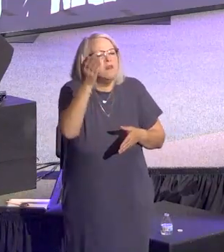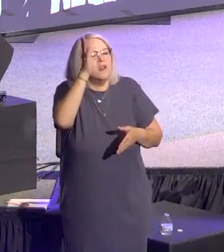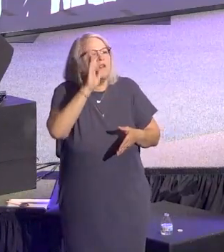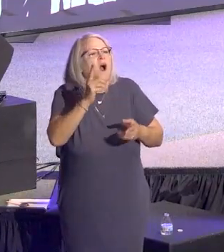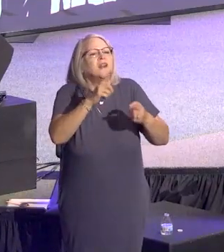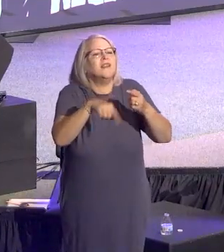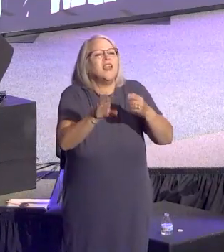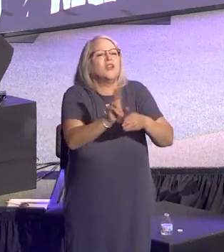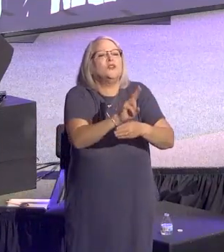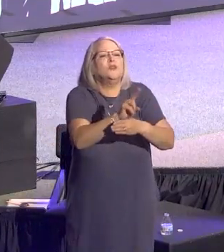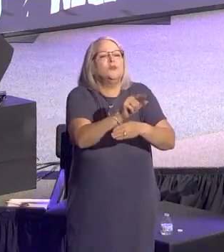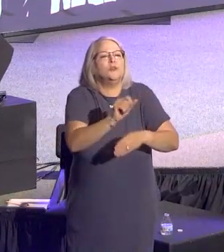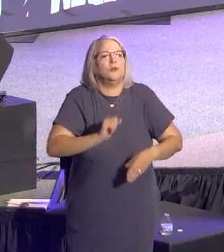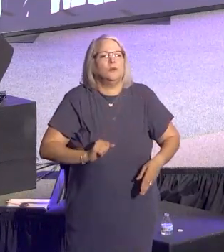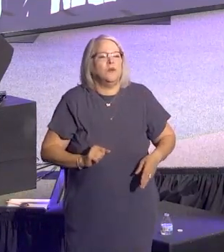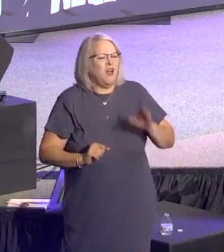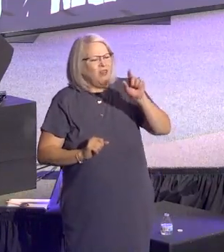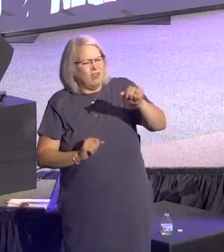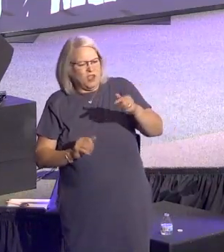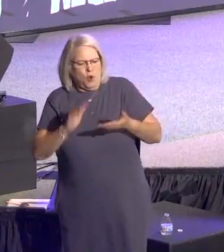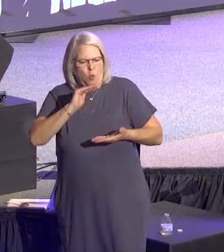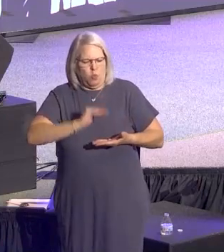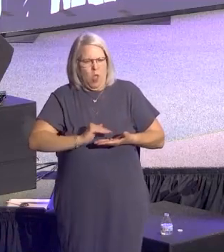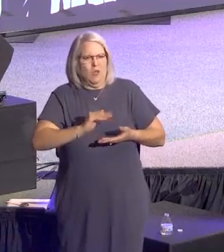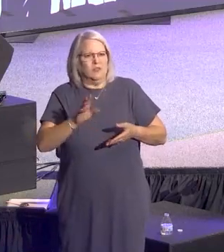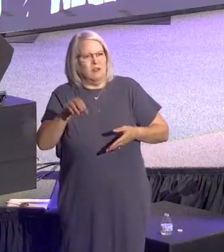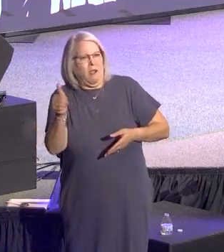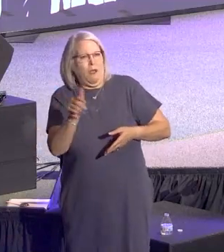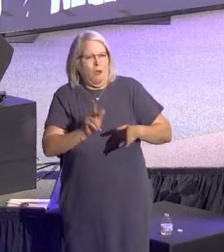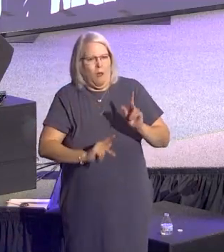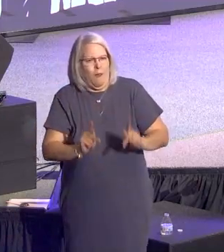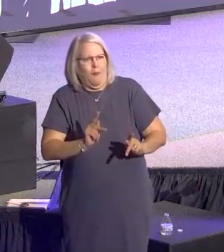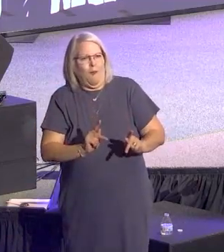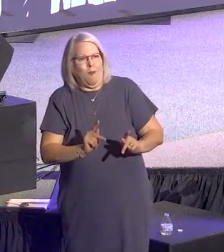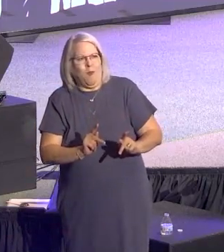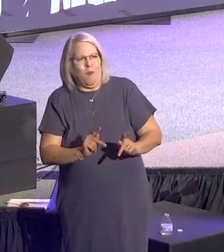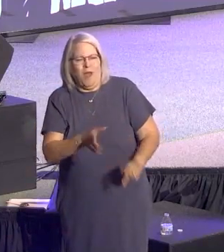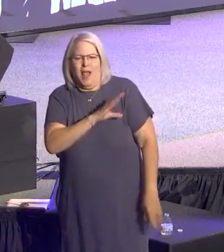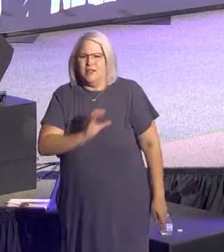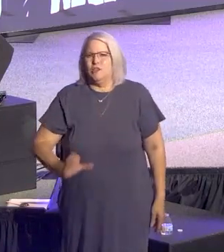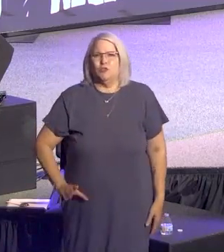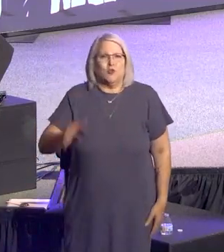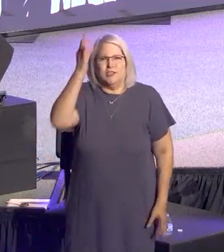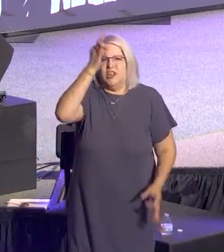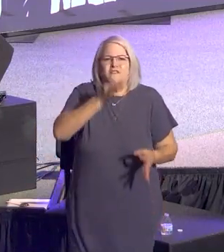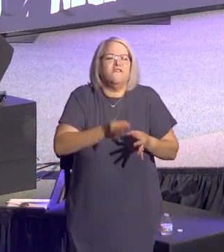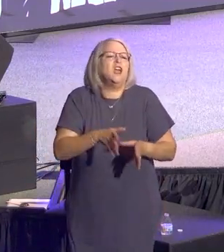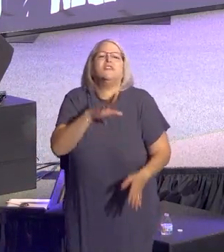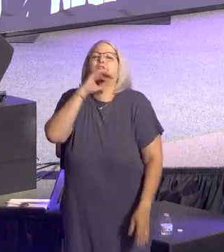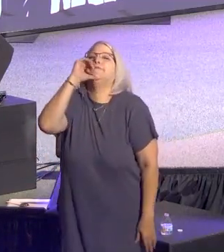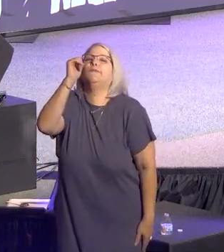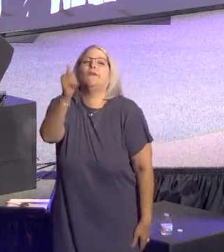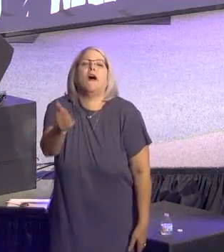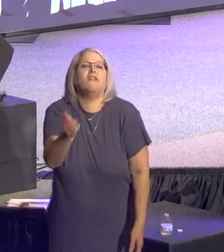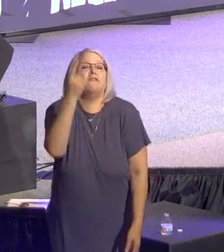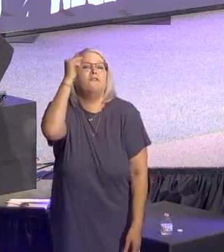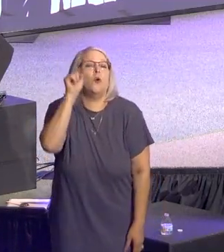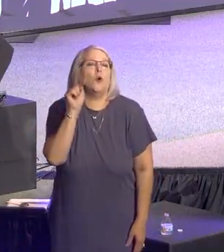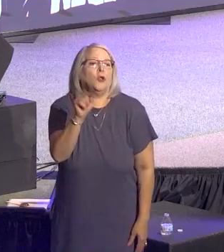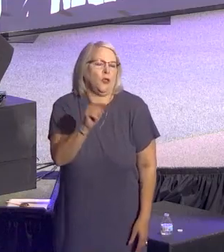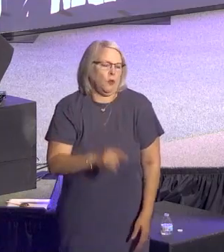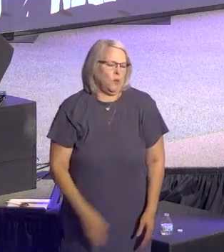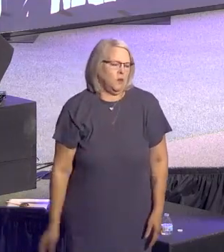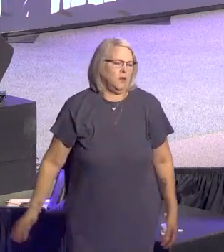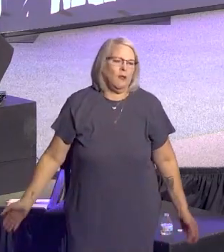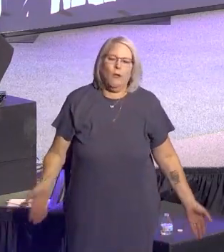you, that somehow you're less than other people. And this Christian faith is not really for you. Maybe you